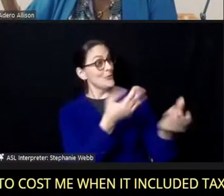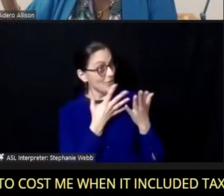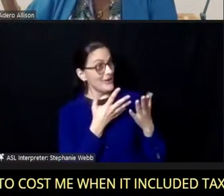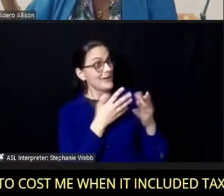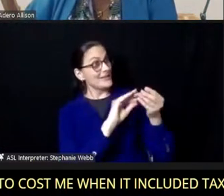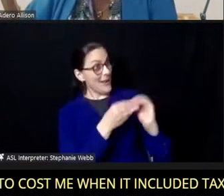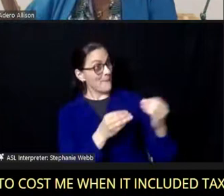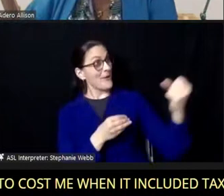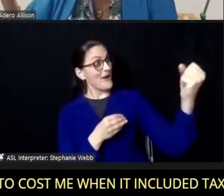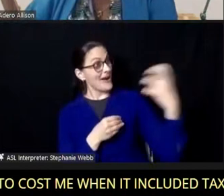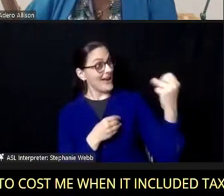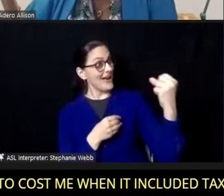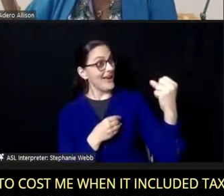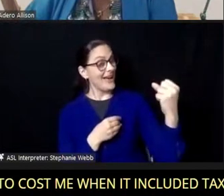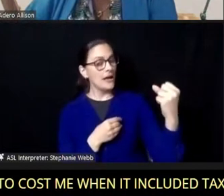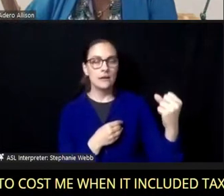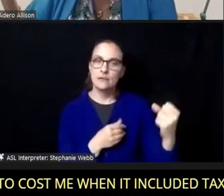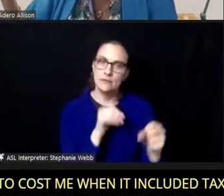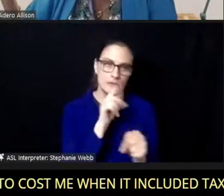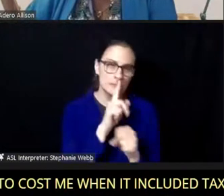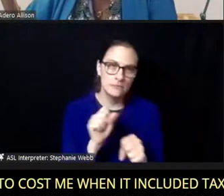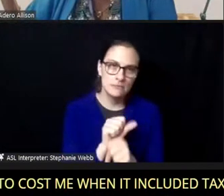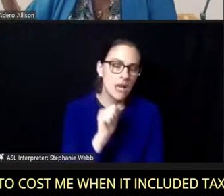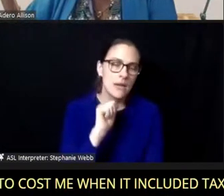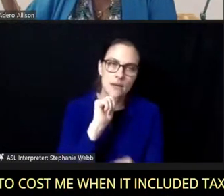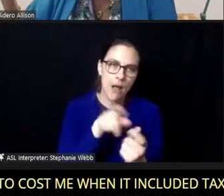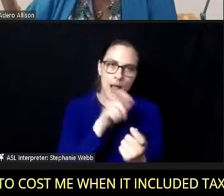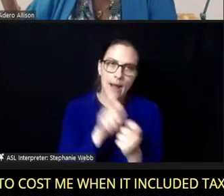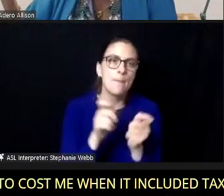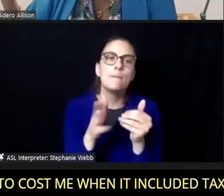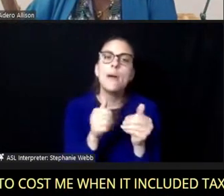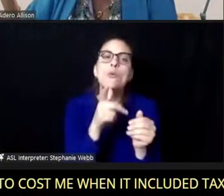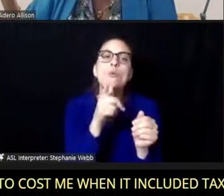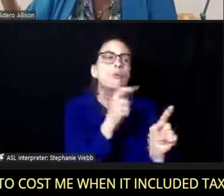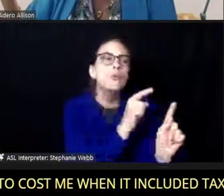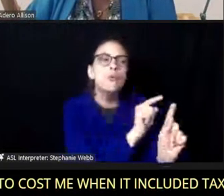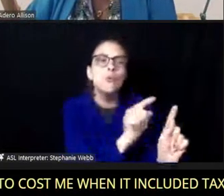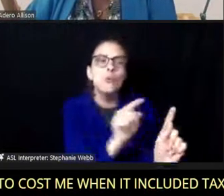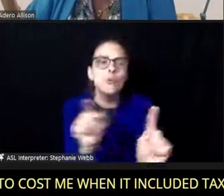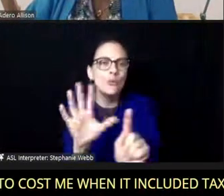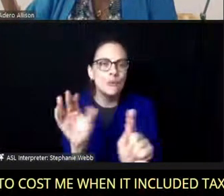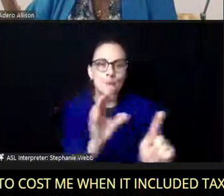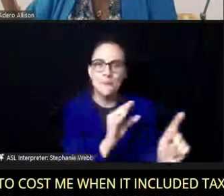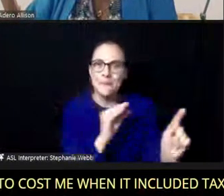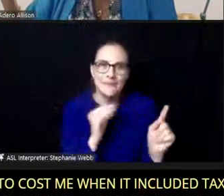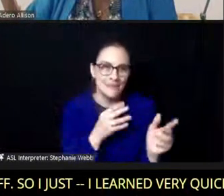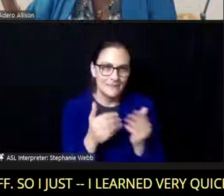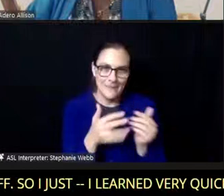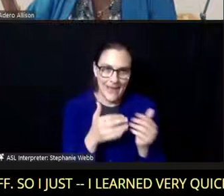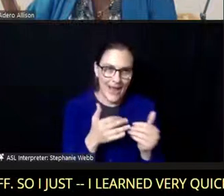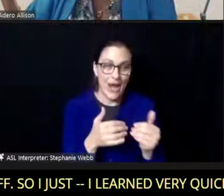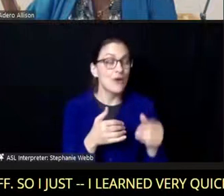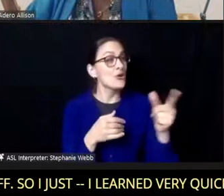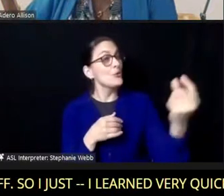what it would actually be when I finally paid the bill. And that ended up being fairly accurate.